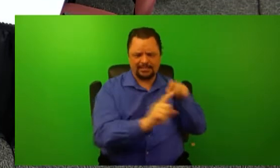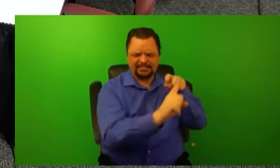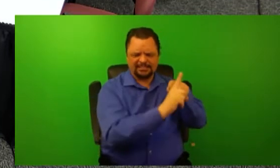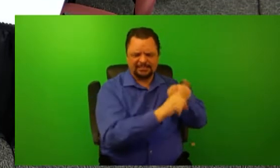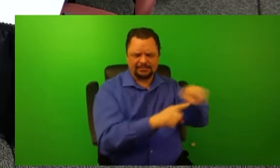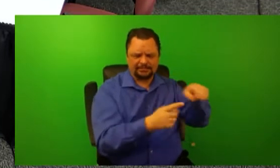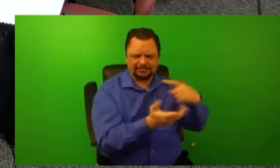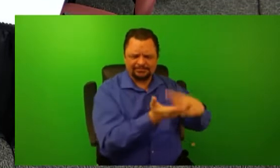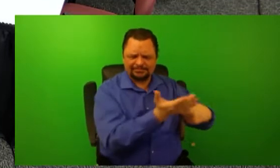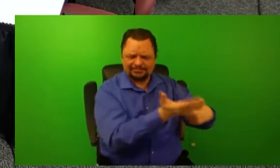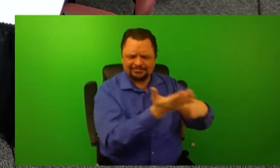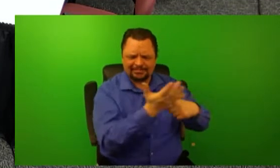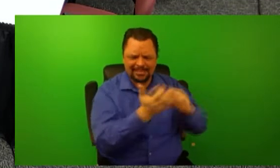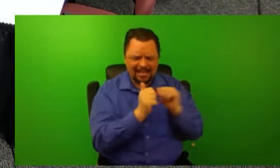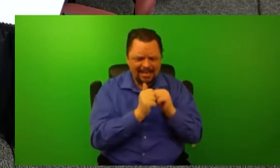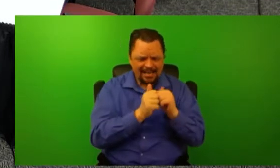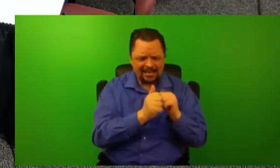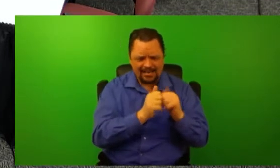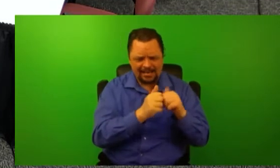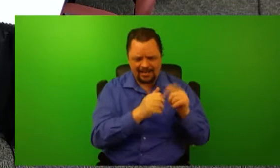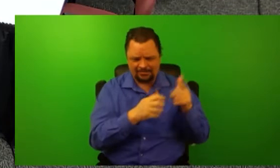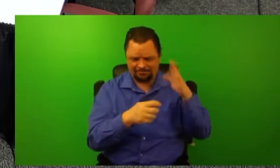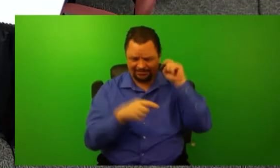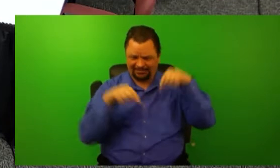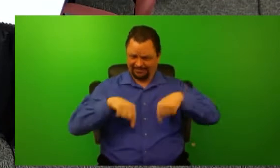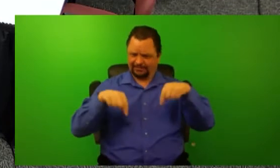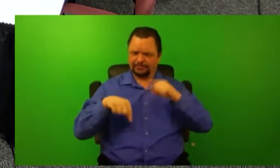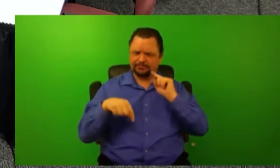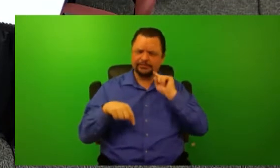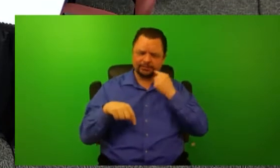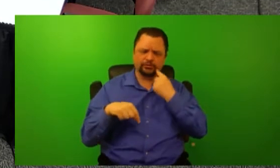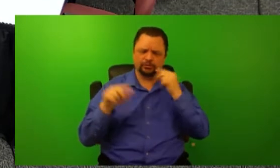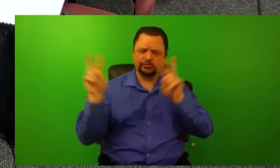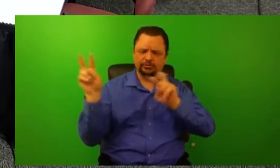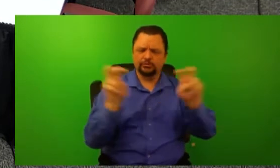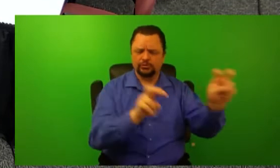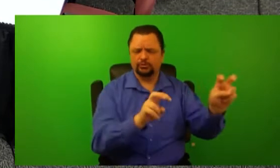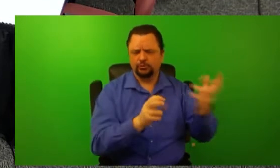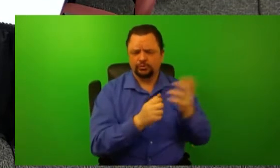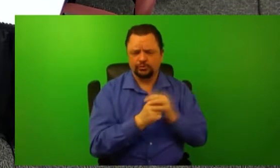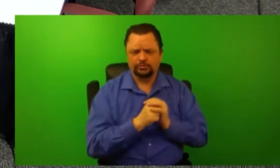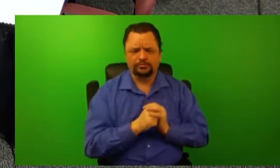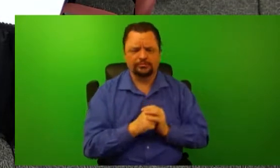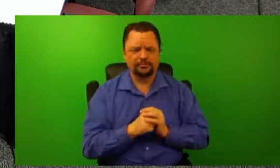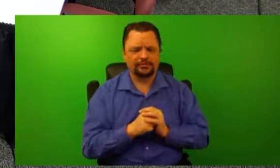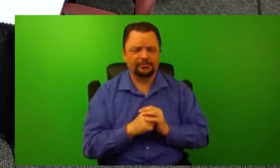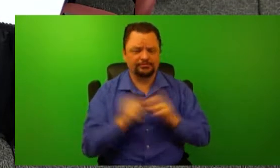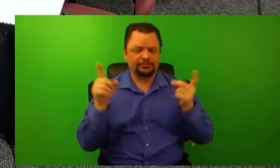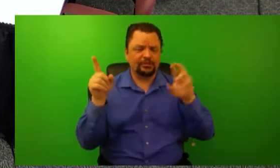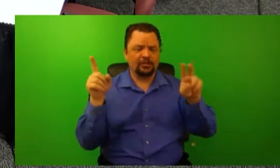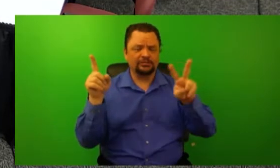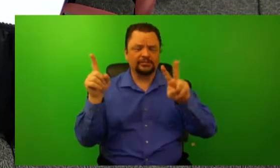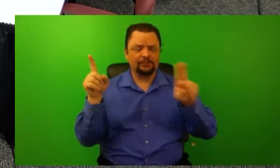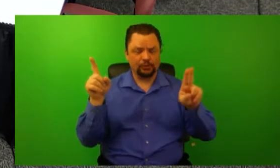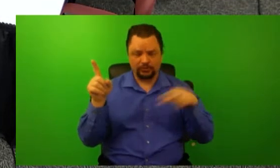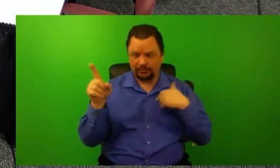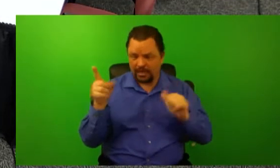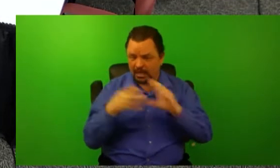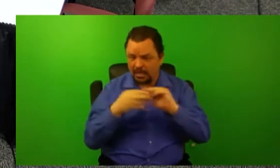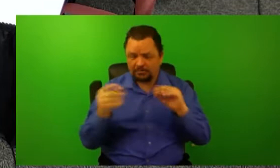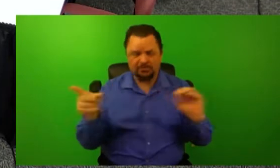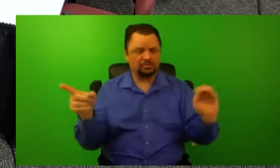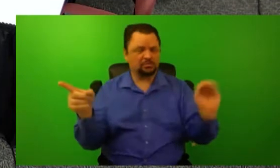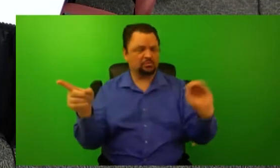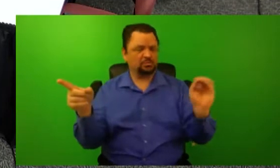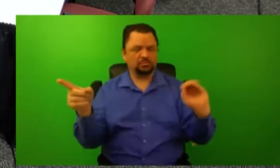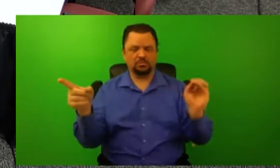you. Kari? No comment? Okay. Dr. Vu? I have no comment. No? Fire Chief